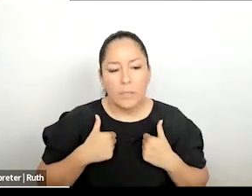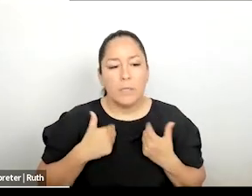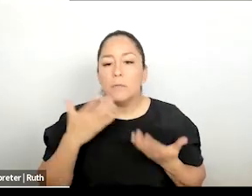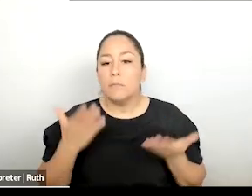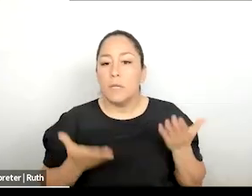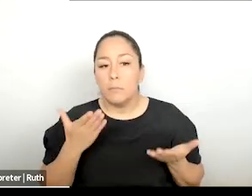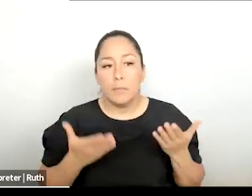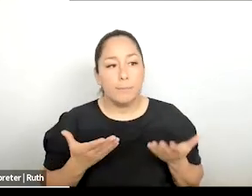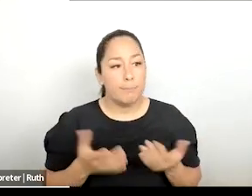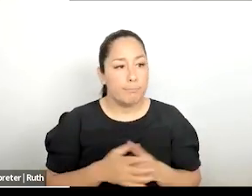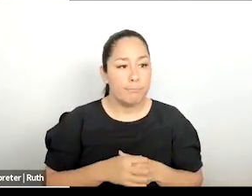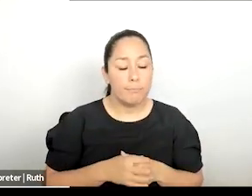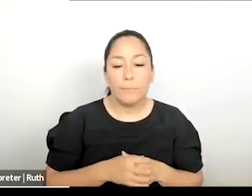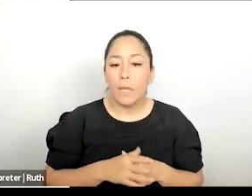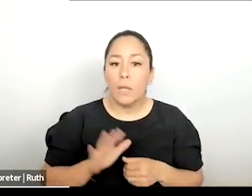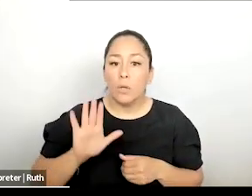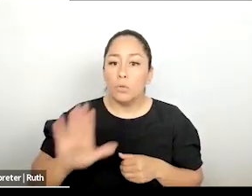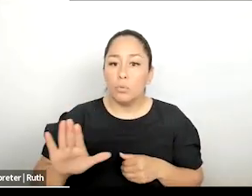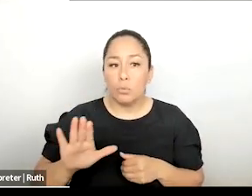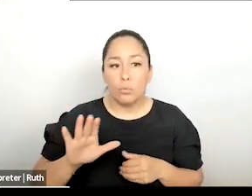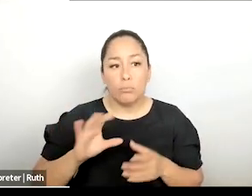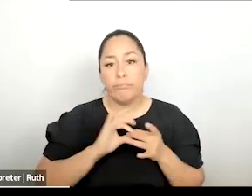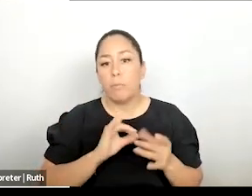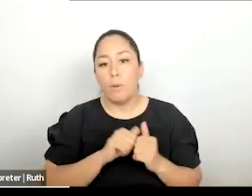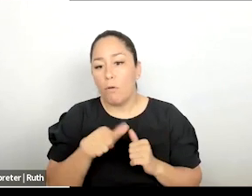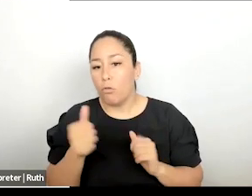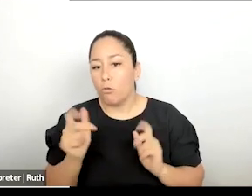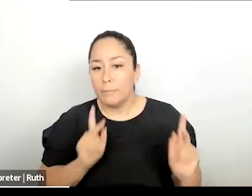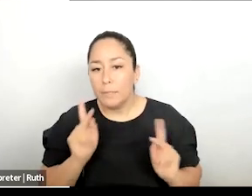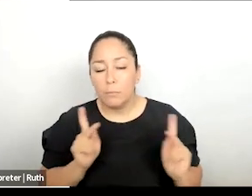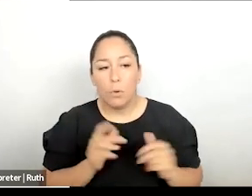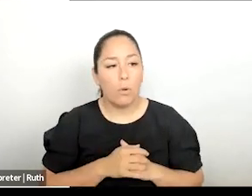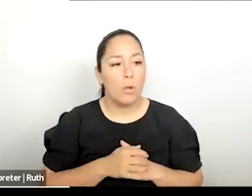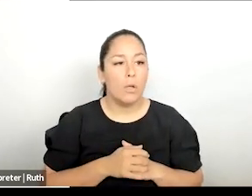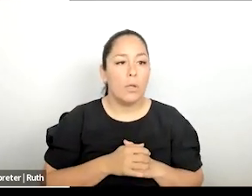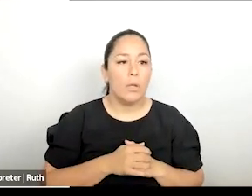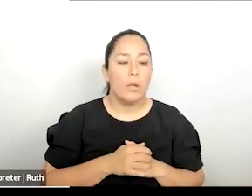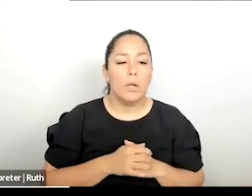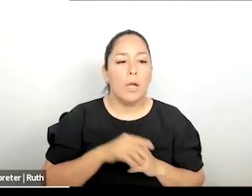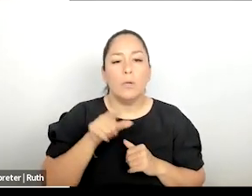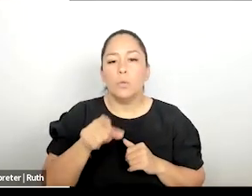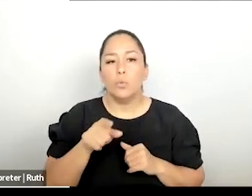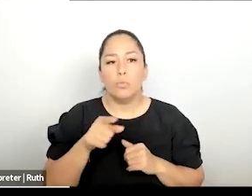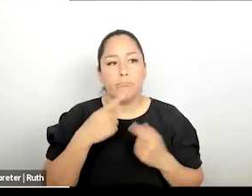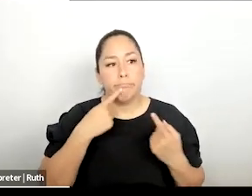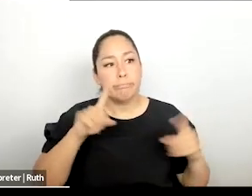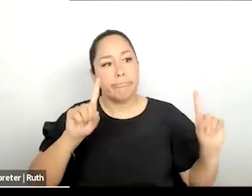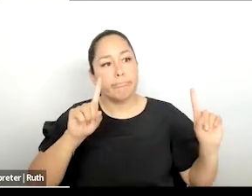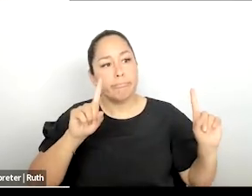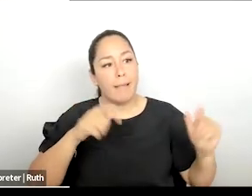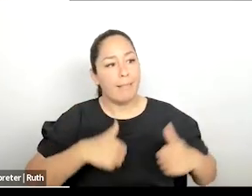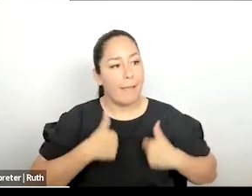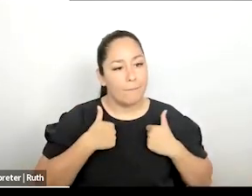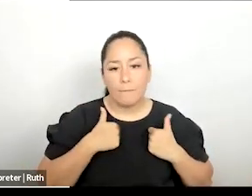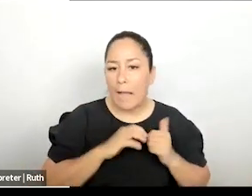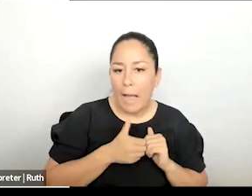include everything from how you're connected to other people, how you are able to reach success in life, the